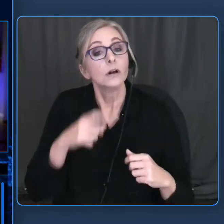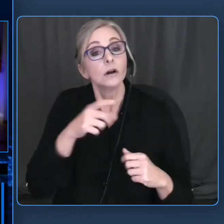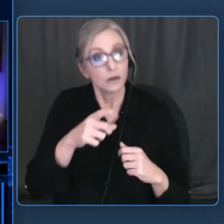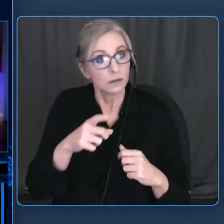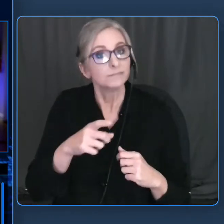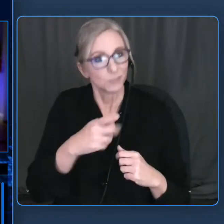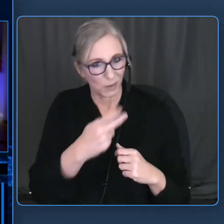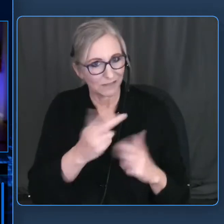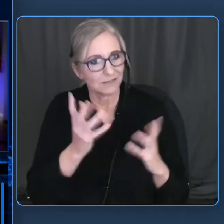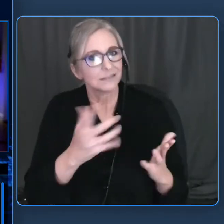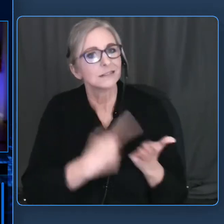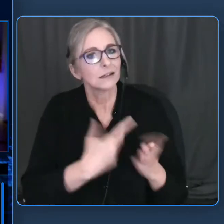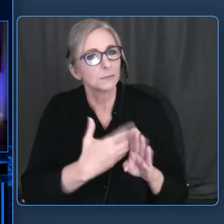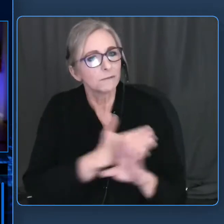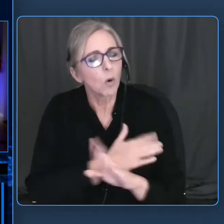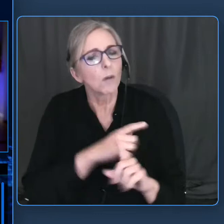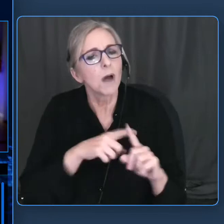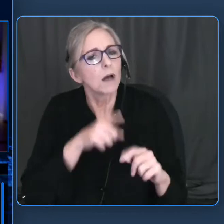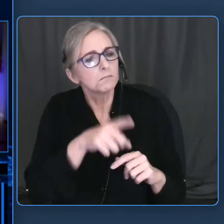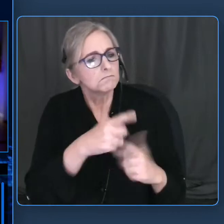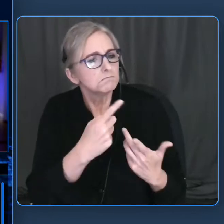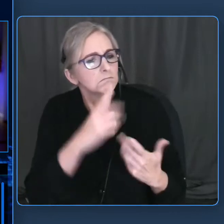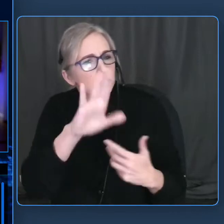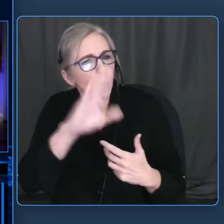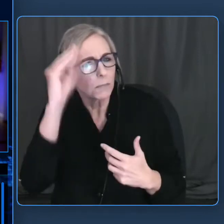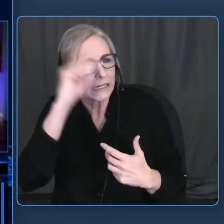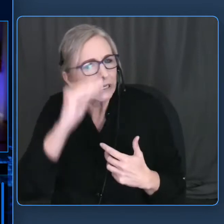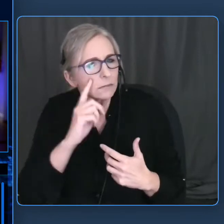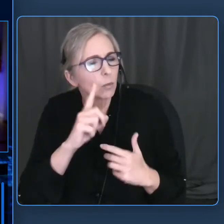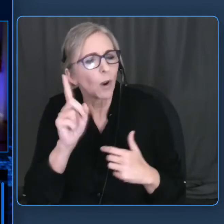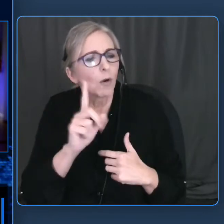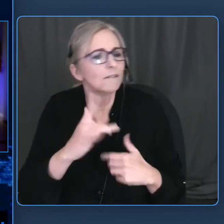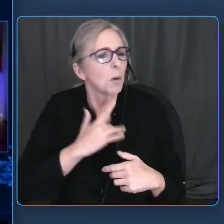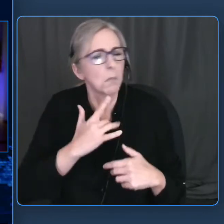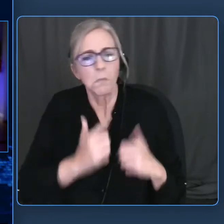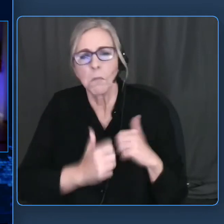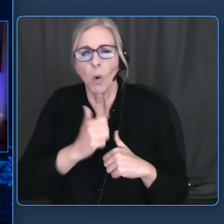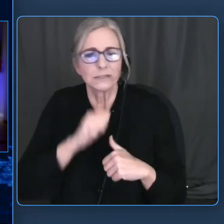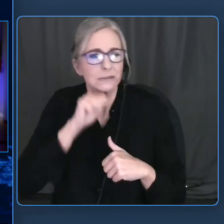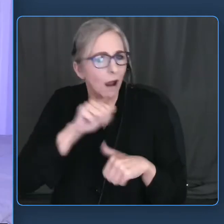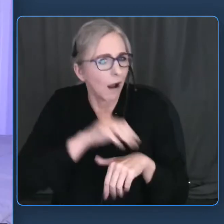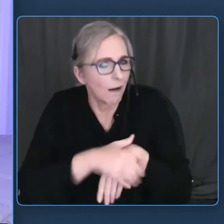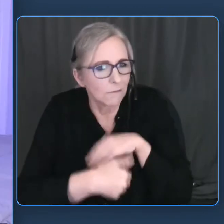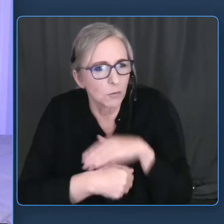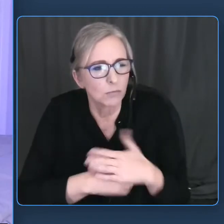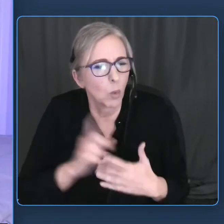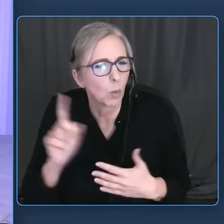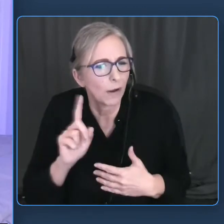we've had this conversation a little bit in the past, but I'd like to hear your thoughts on this.